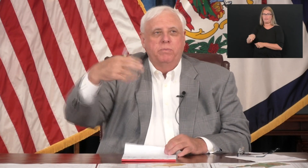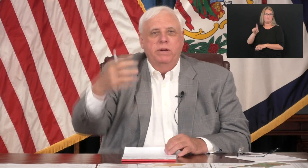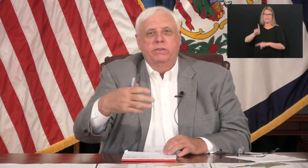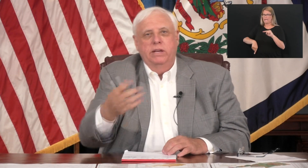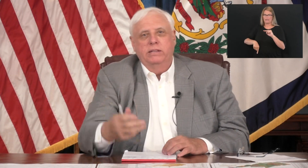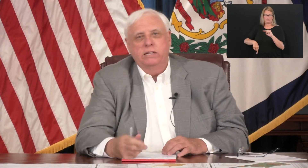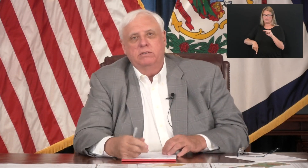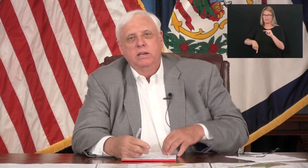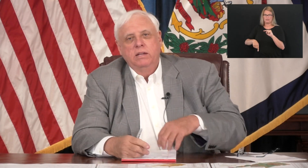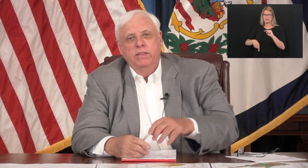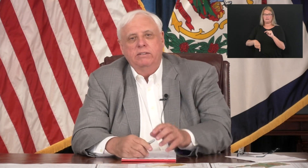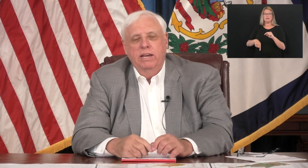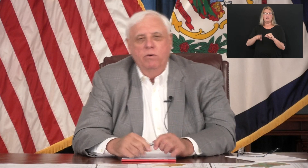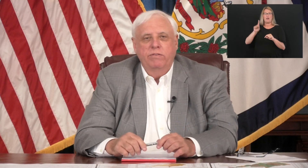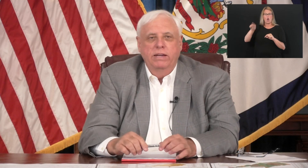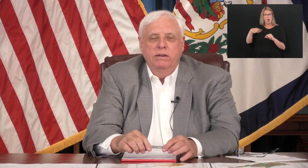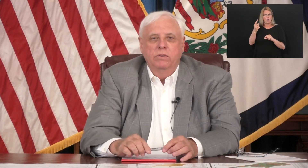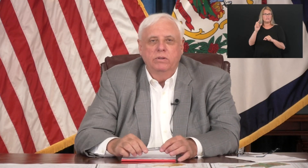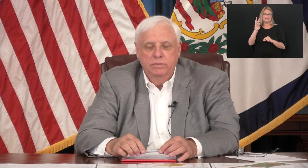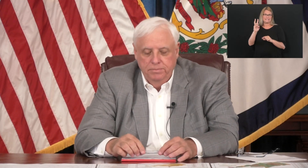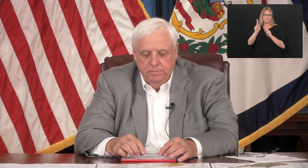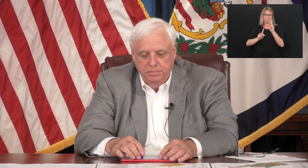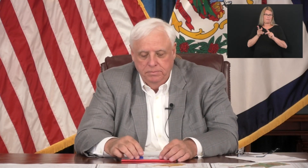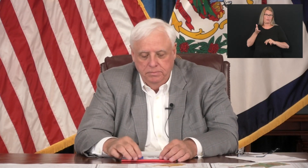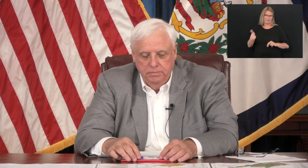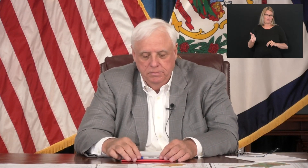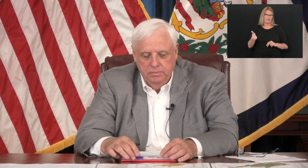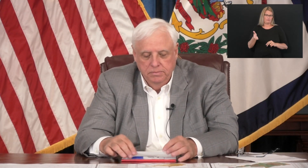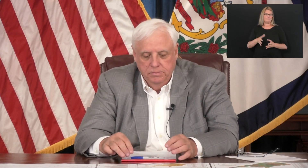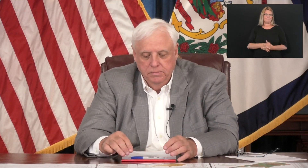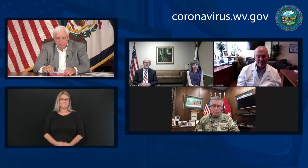the group and everything. That's how we tried to do it.